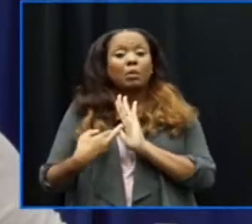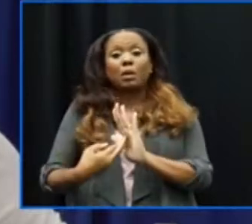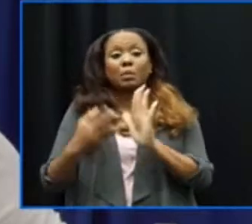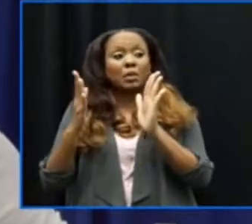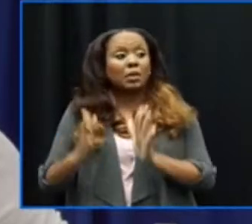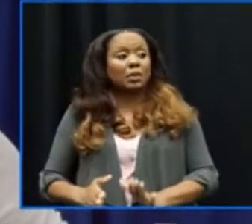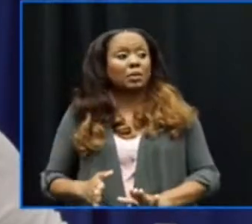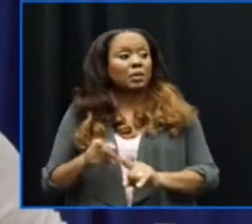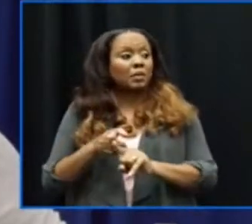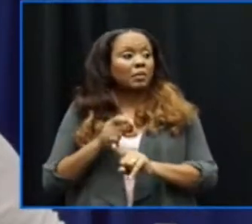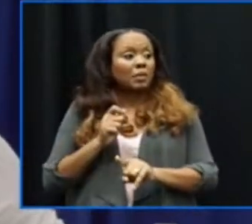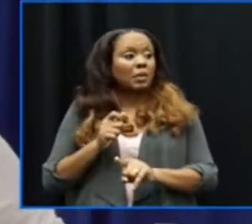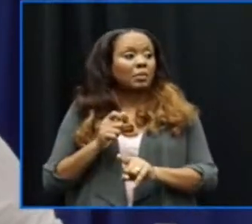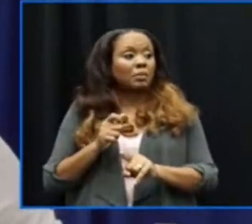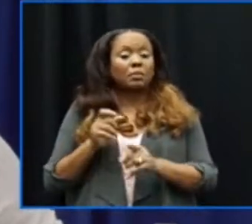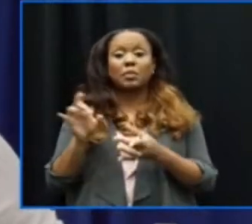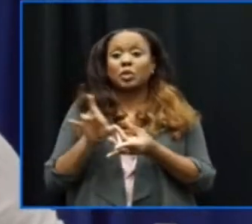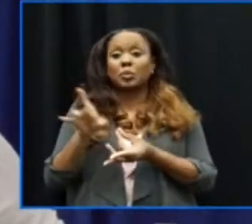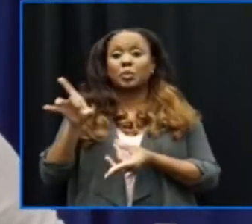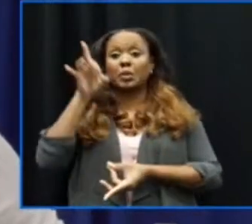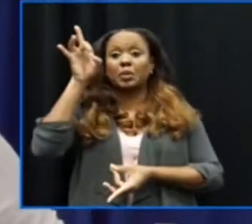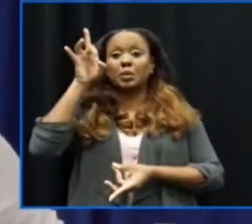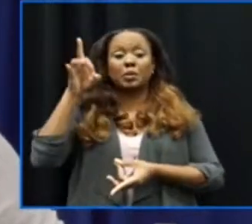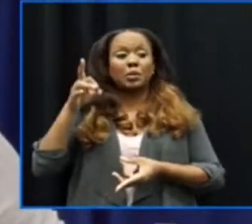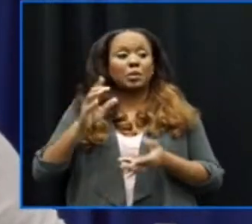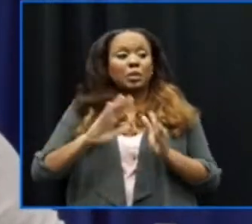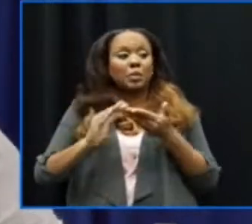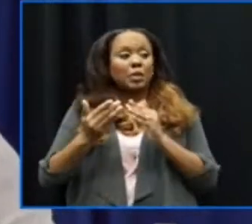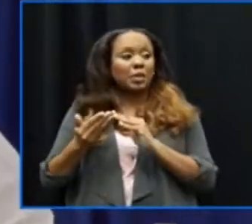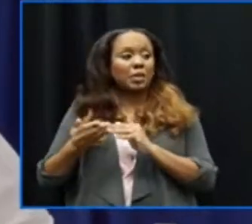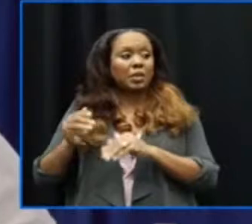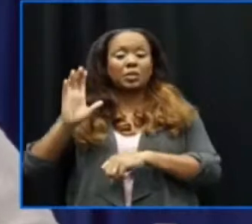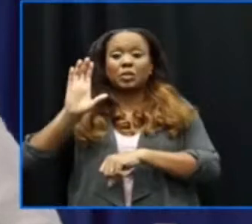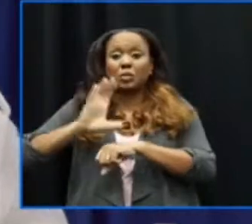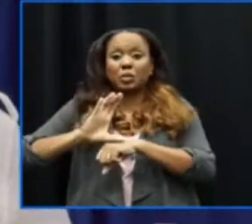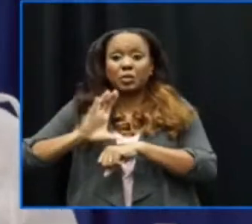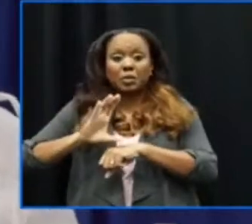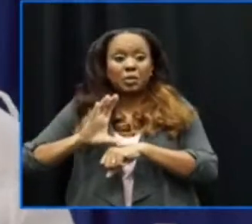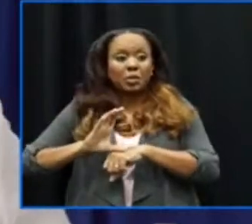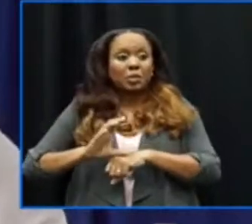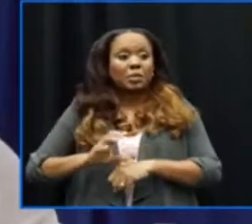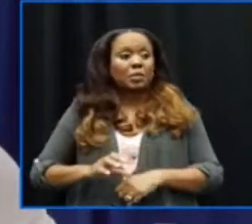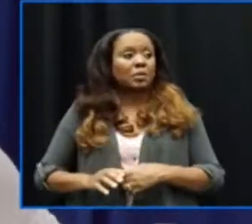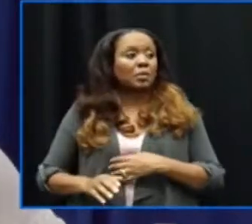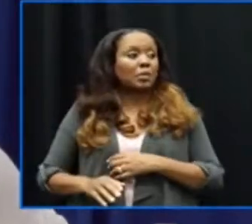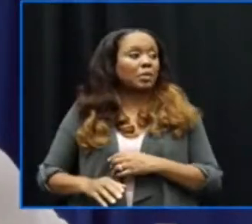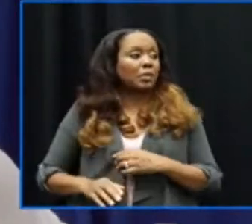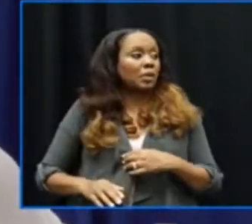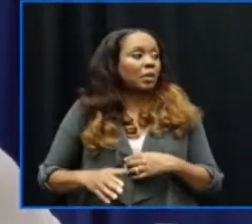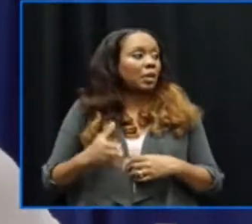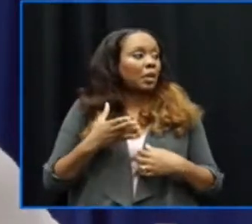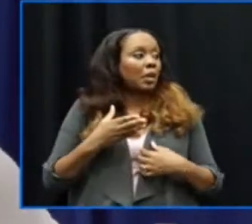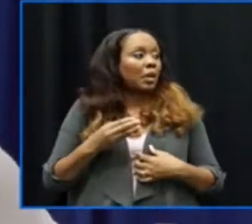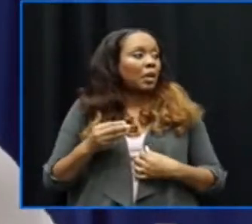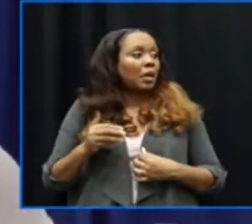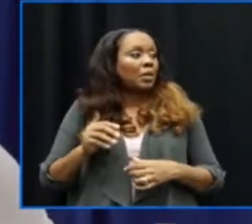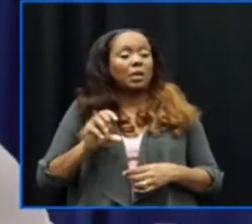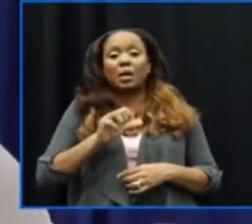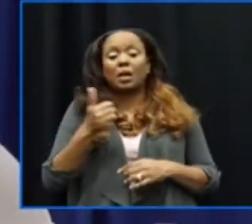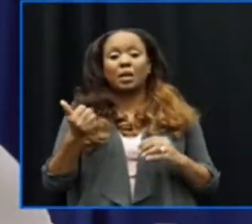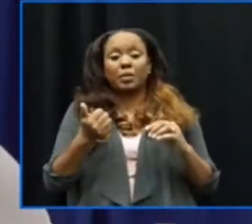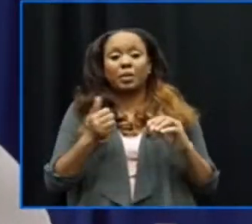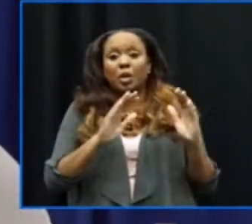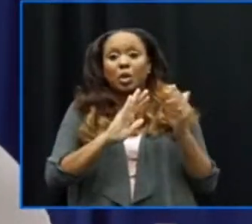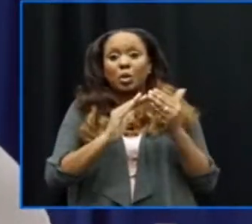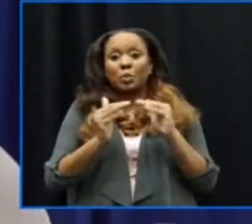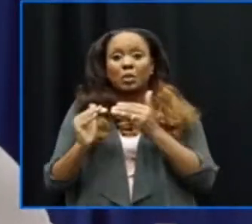representatives of the spiritual community, as well as the representatives of the political entities in the country, as